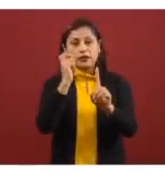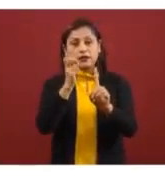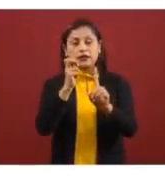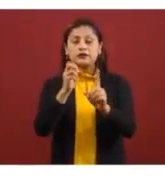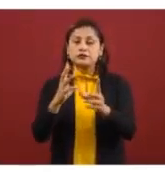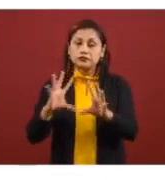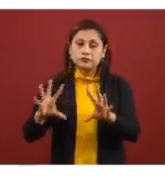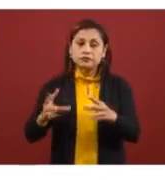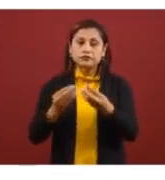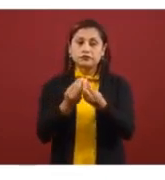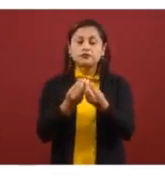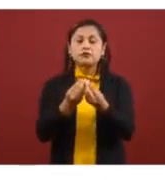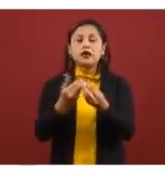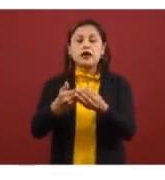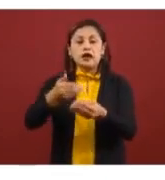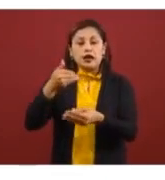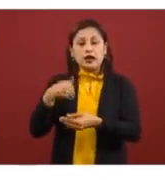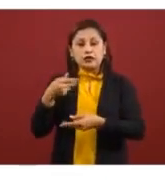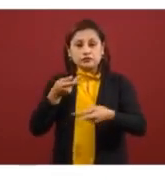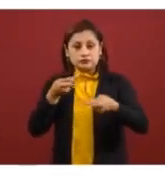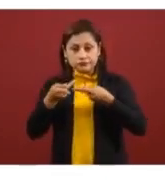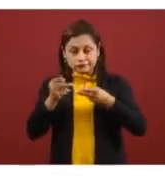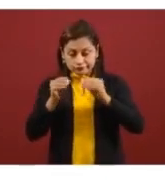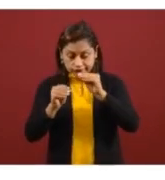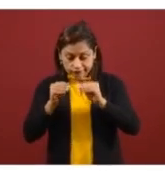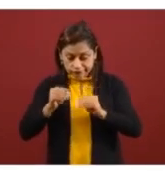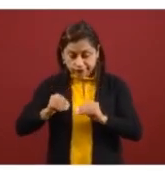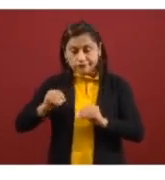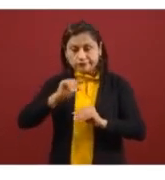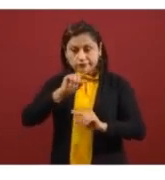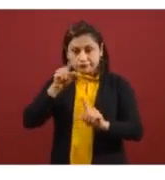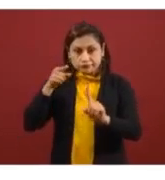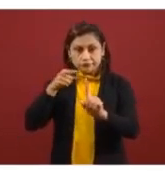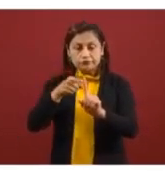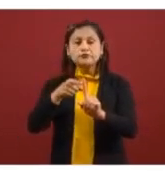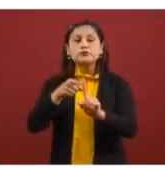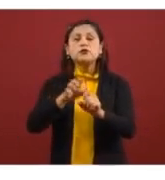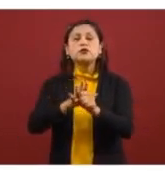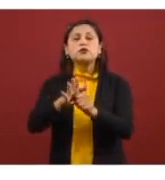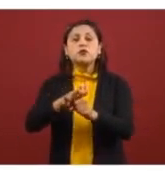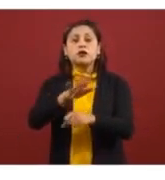they are counting with elements that will plan